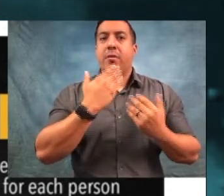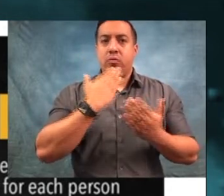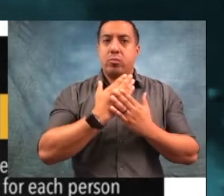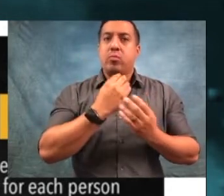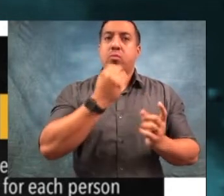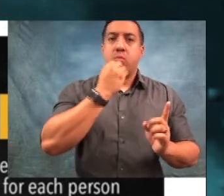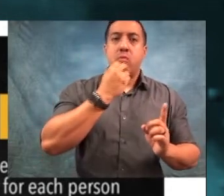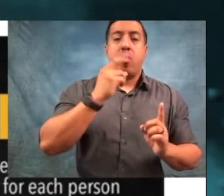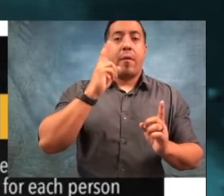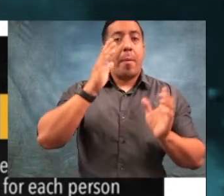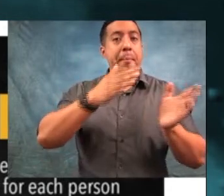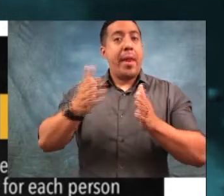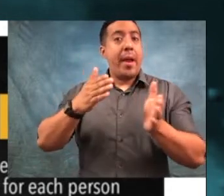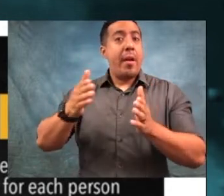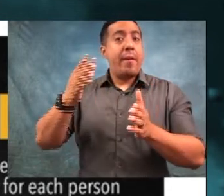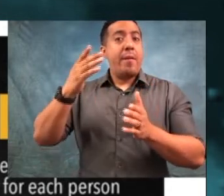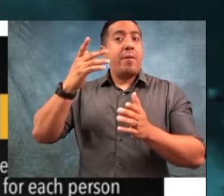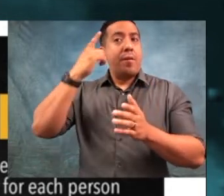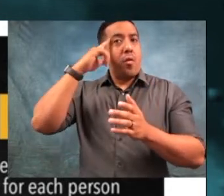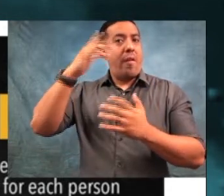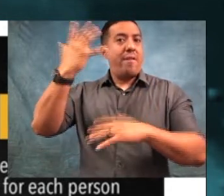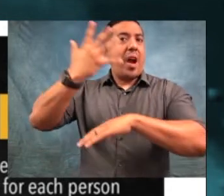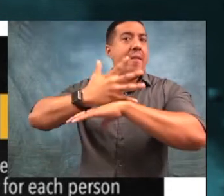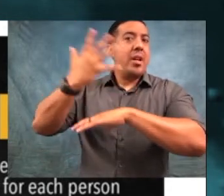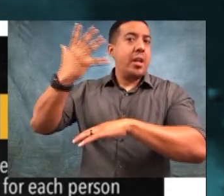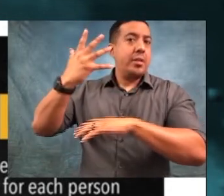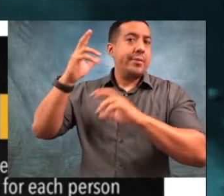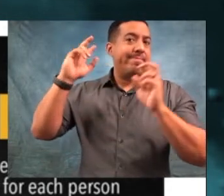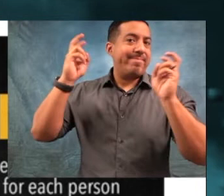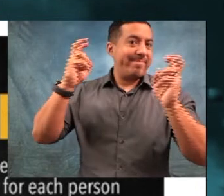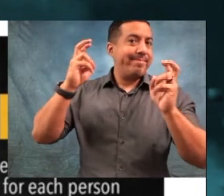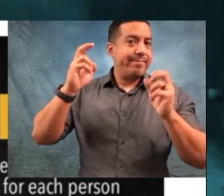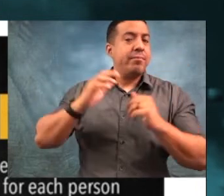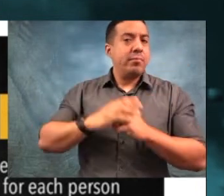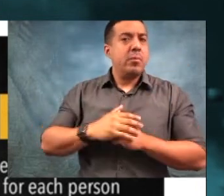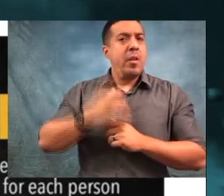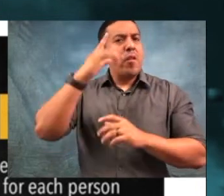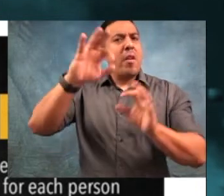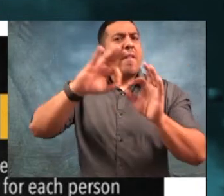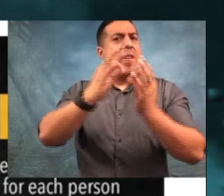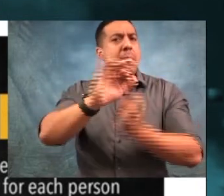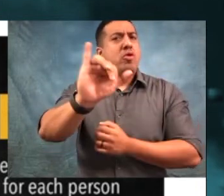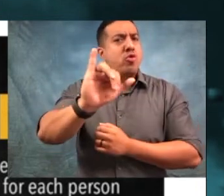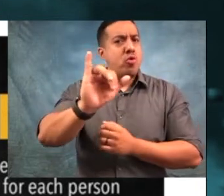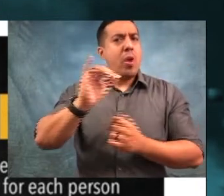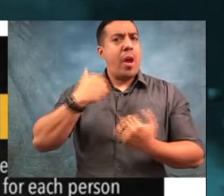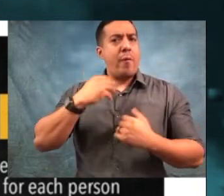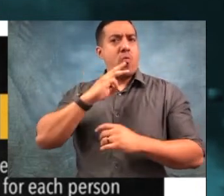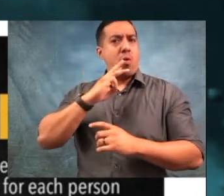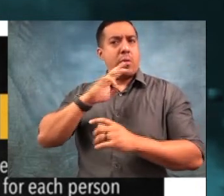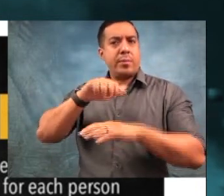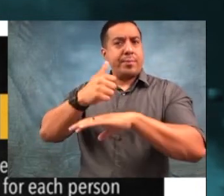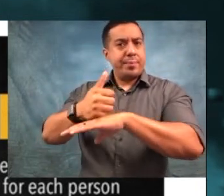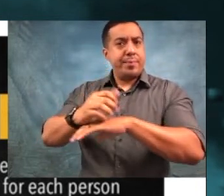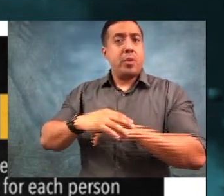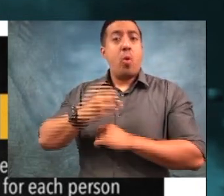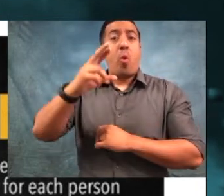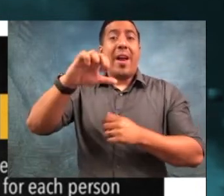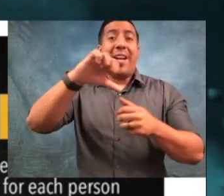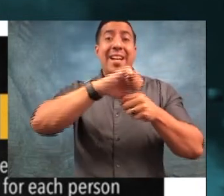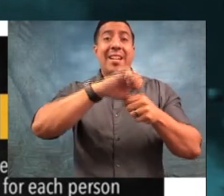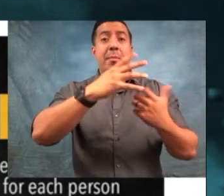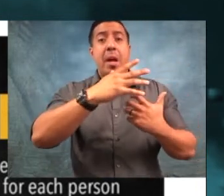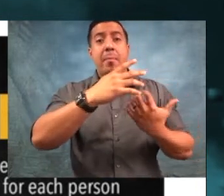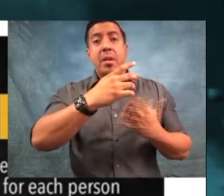for everyone in your family. Plan to be without water for perhaps 5 days. Keep that gas